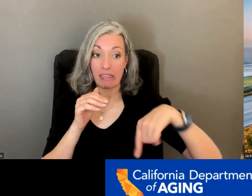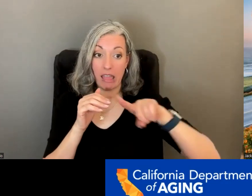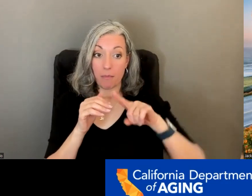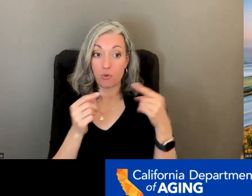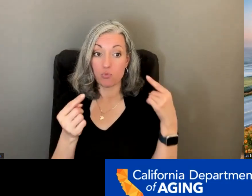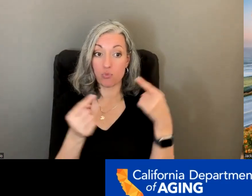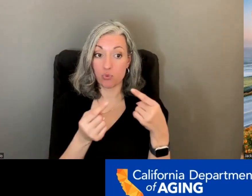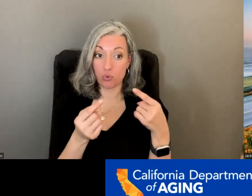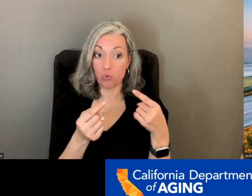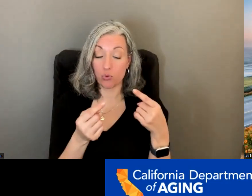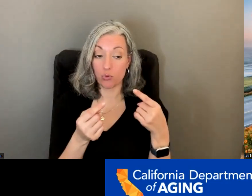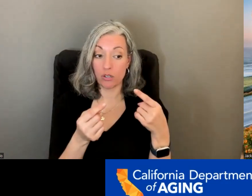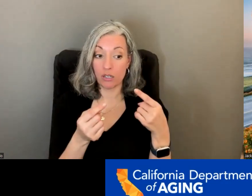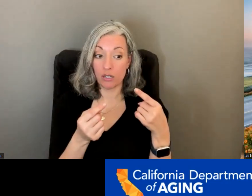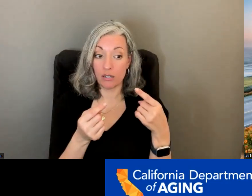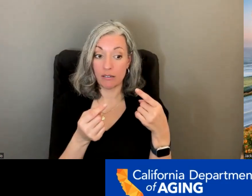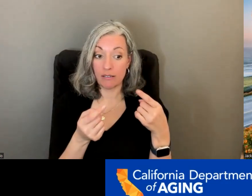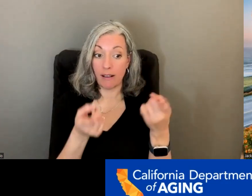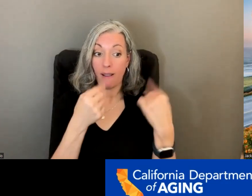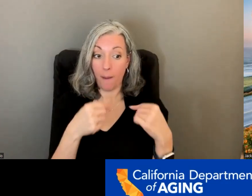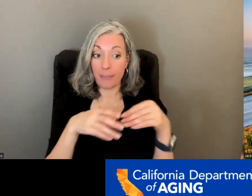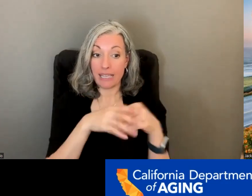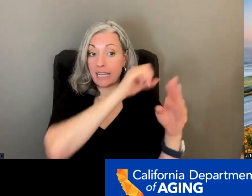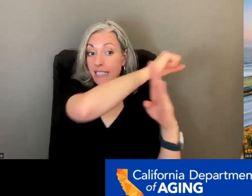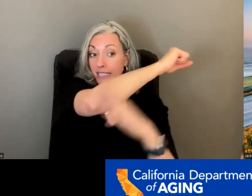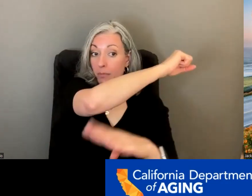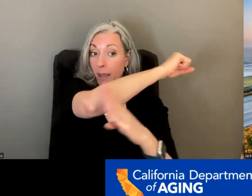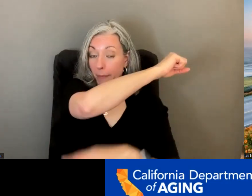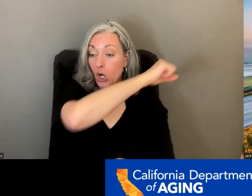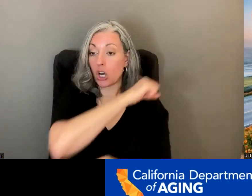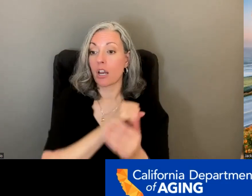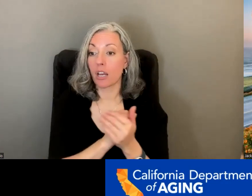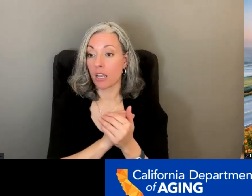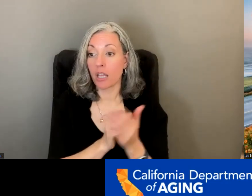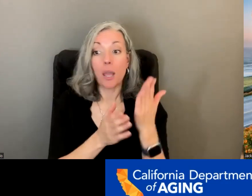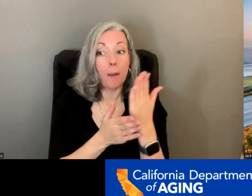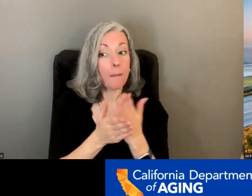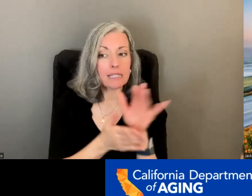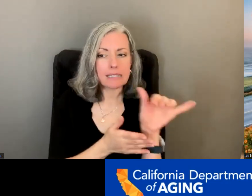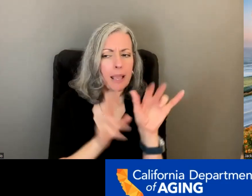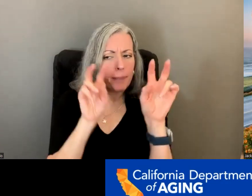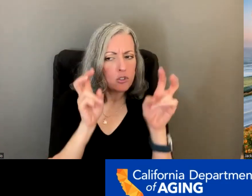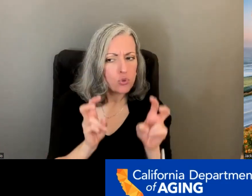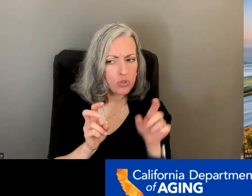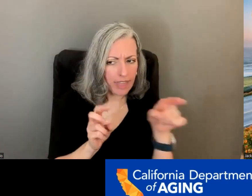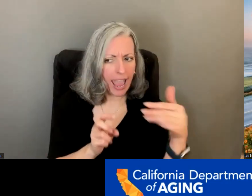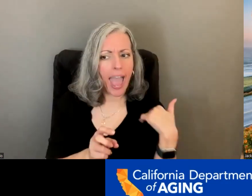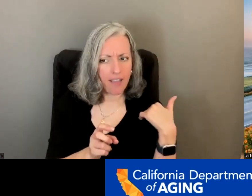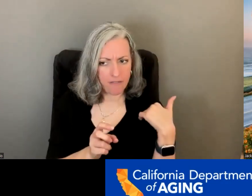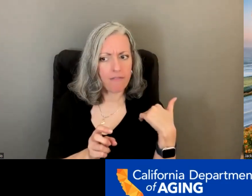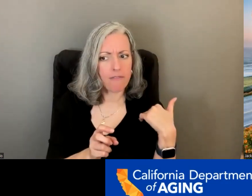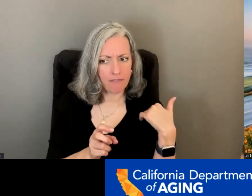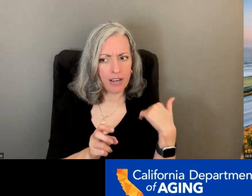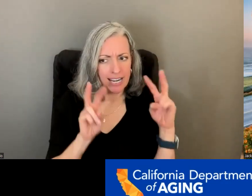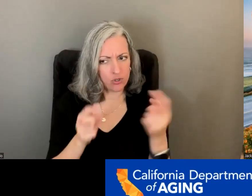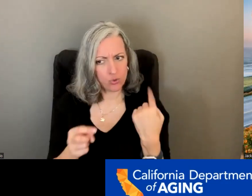event in September. But some of the same issues that they have are still issues